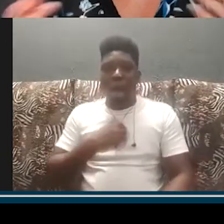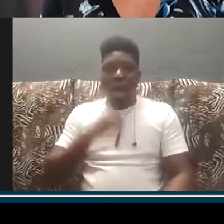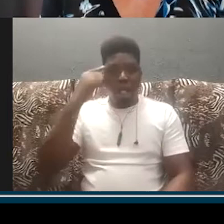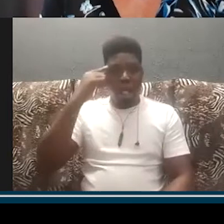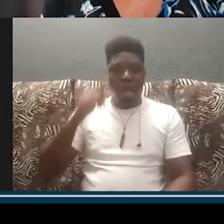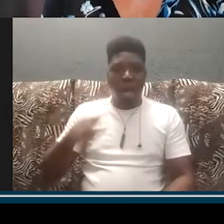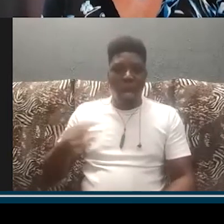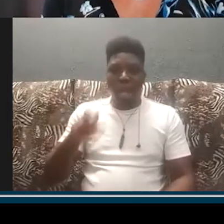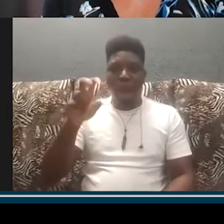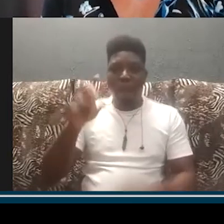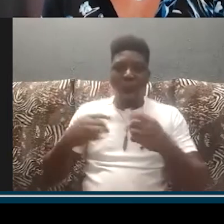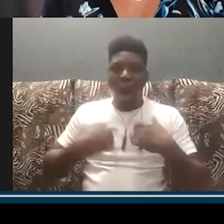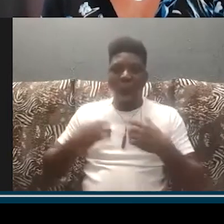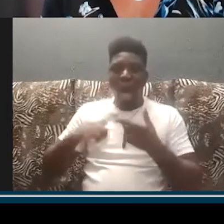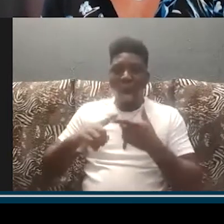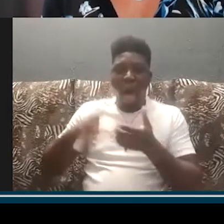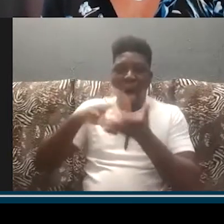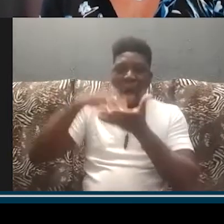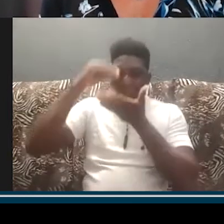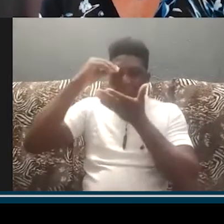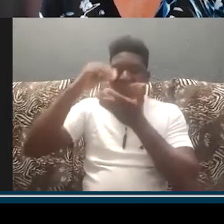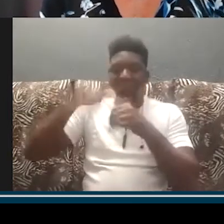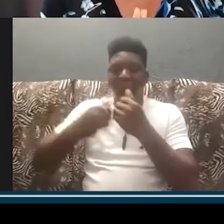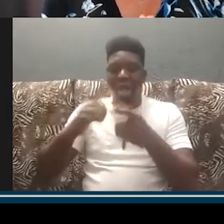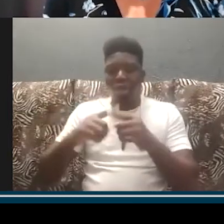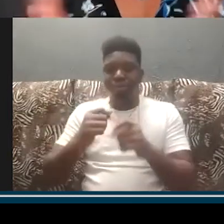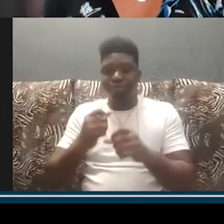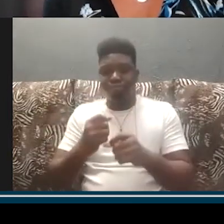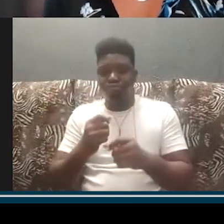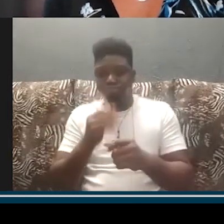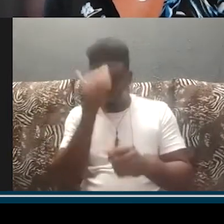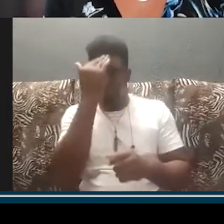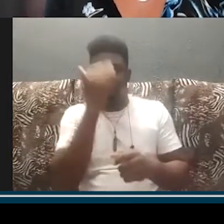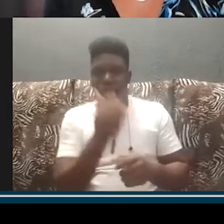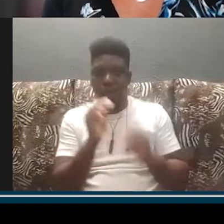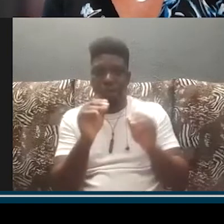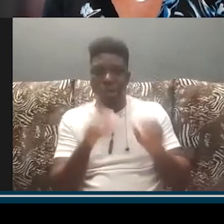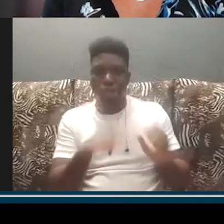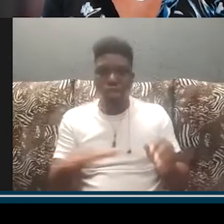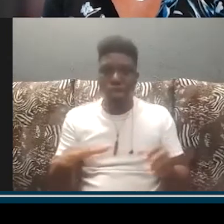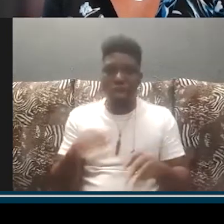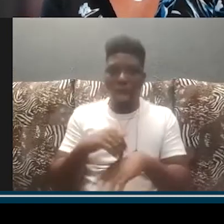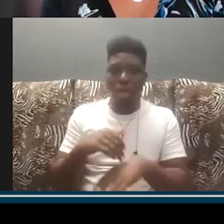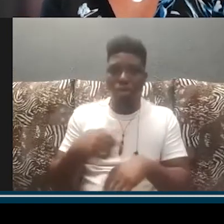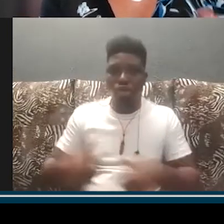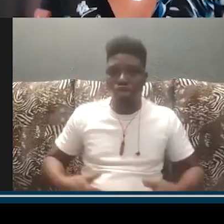and teaching children at a young age to be open to